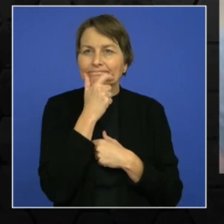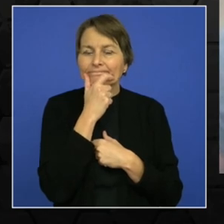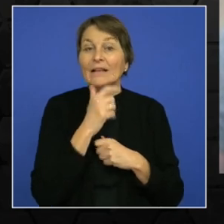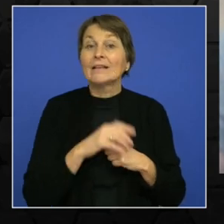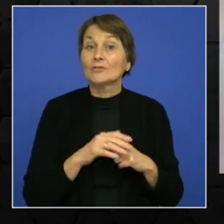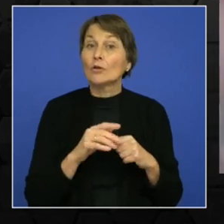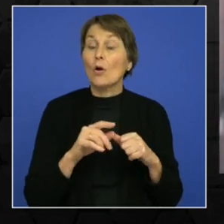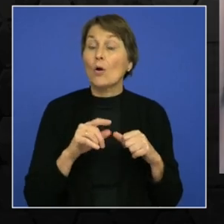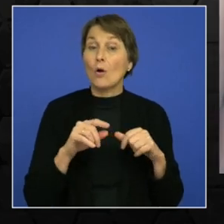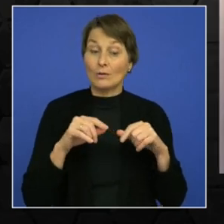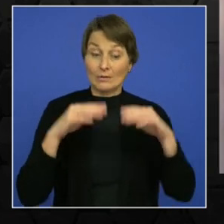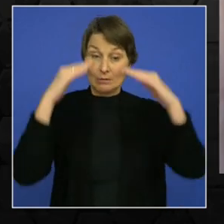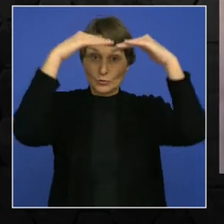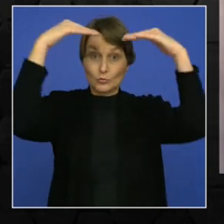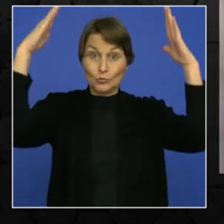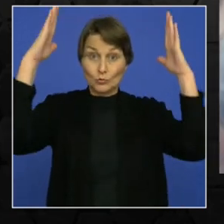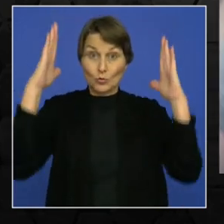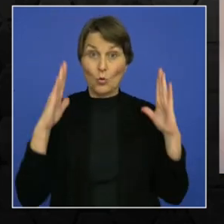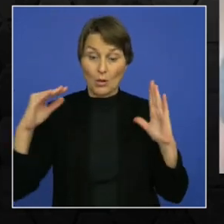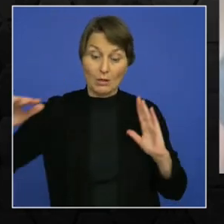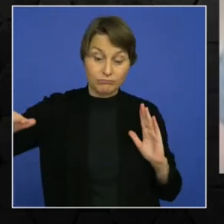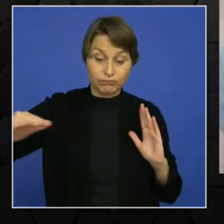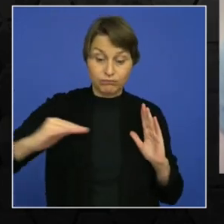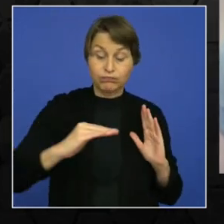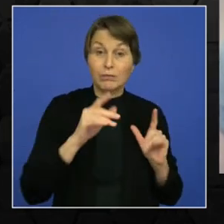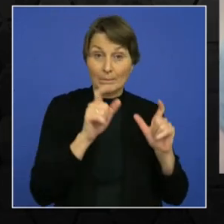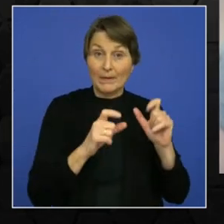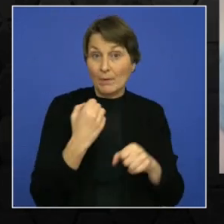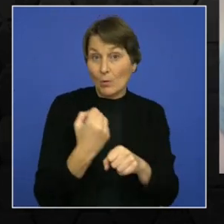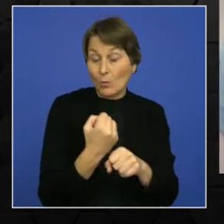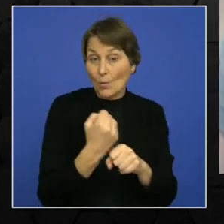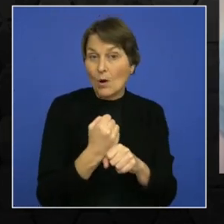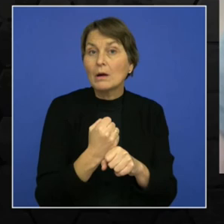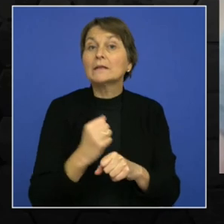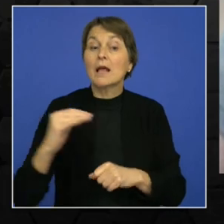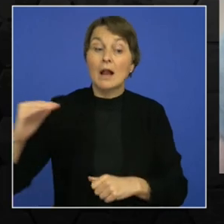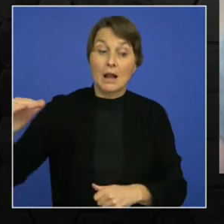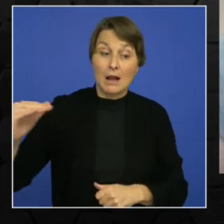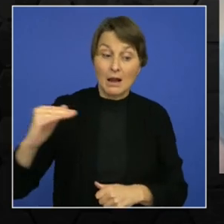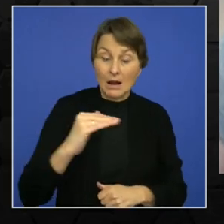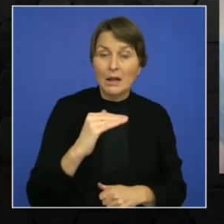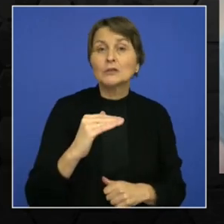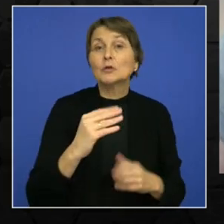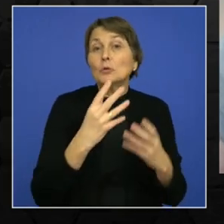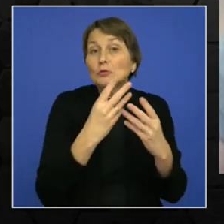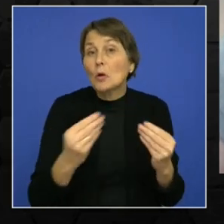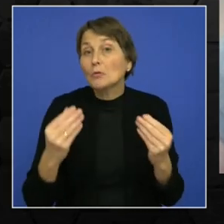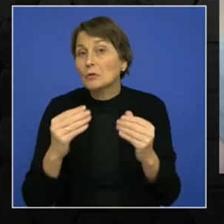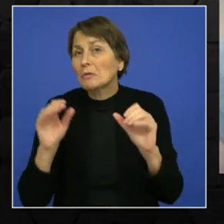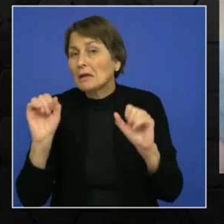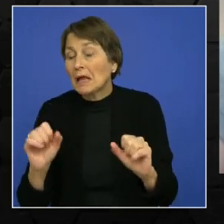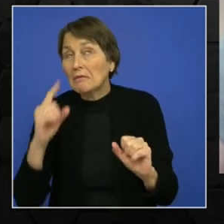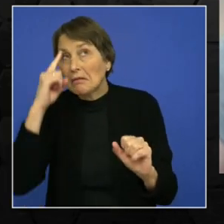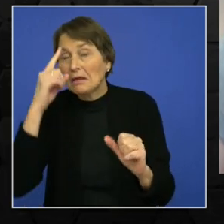at the toll counters and who direct the passengers as to how should the fast tags be used. So, yeah, there is a solution for everything as far as I believe.